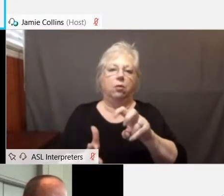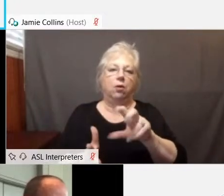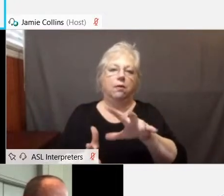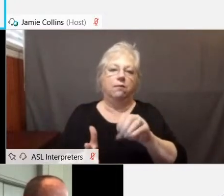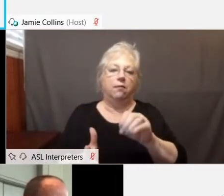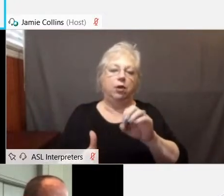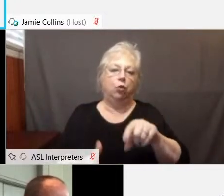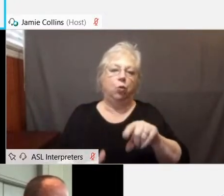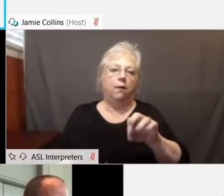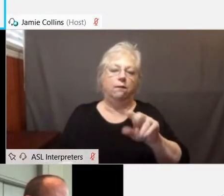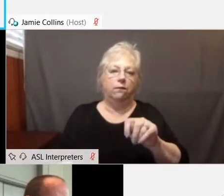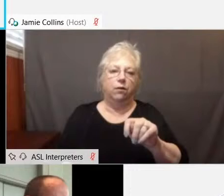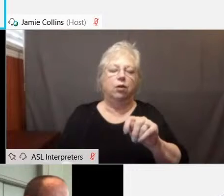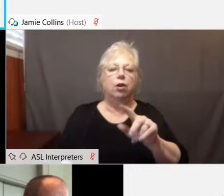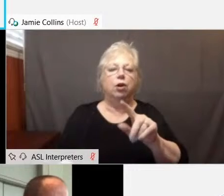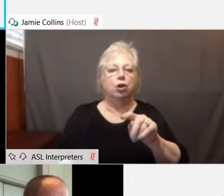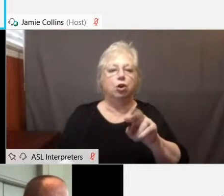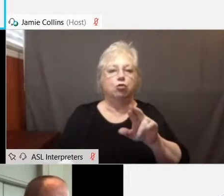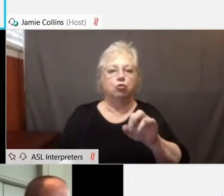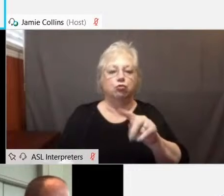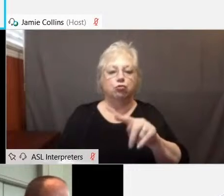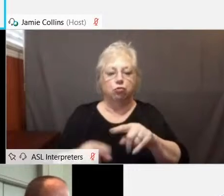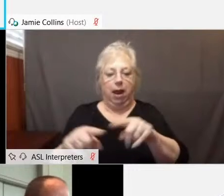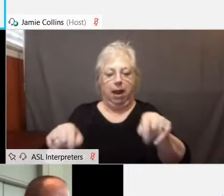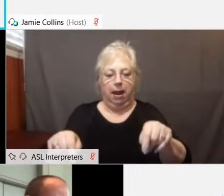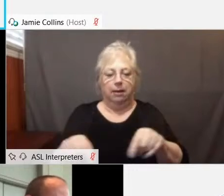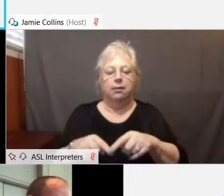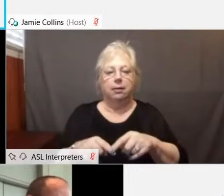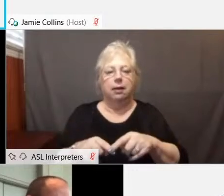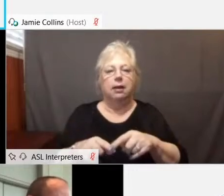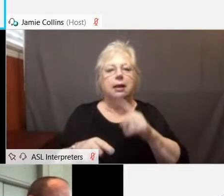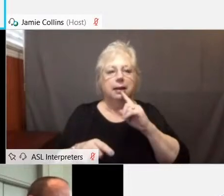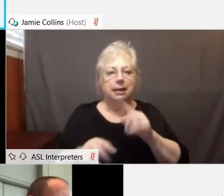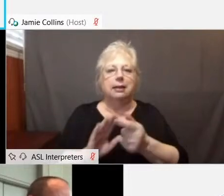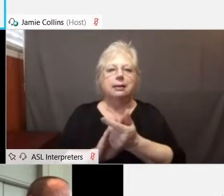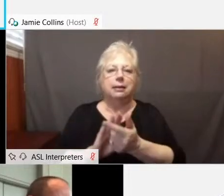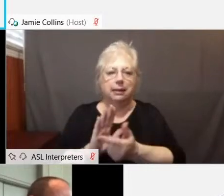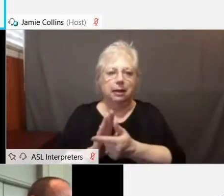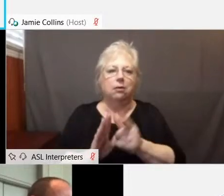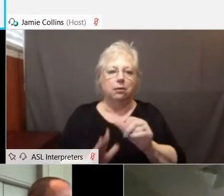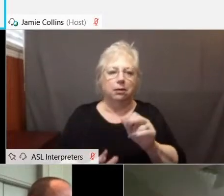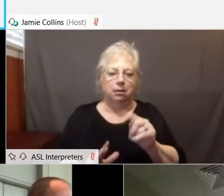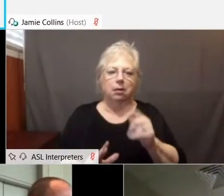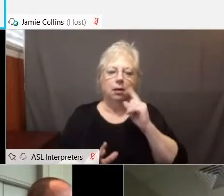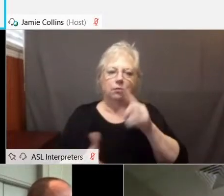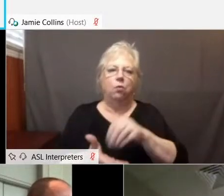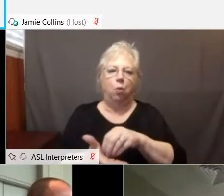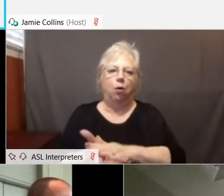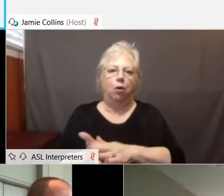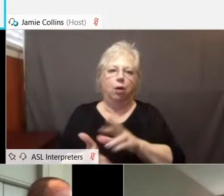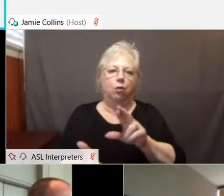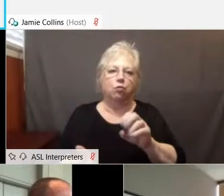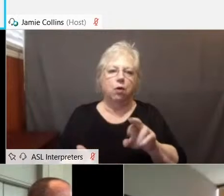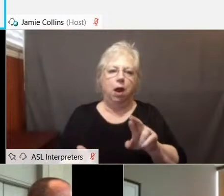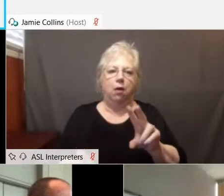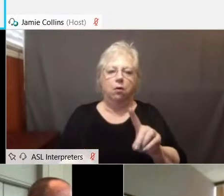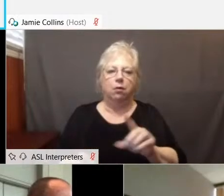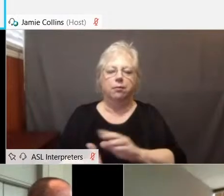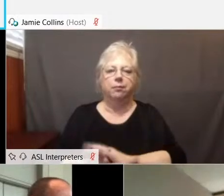foot subject tract is nevertheless regarded as a legal lot of record.